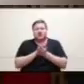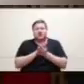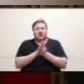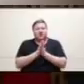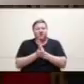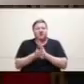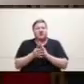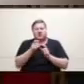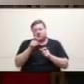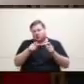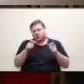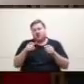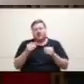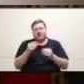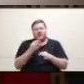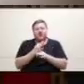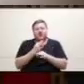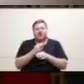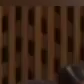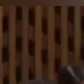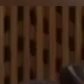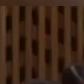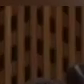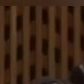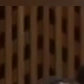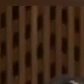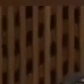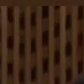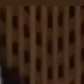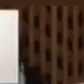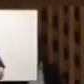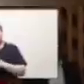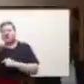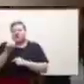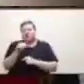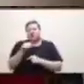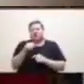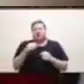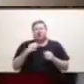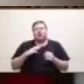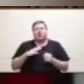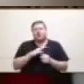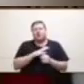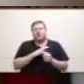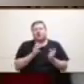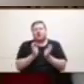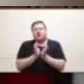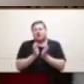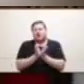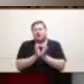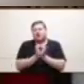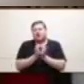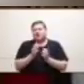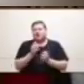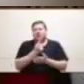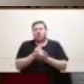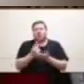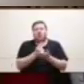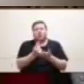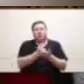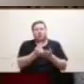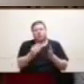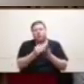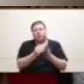and functionaries. And also the AFS steering committee meetings have been held every week on Thursday to